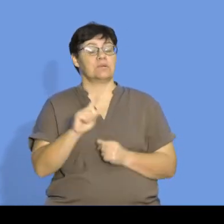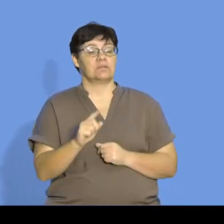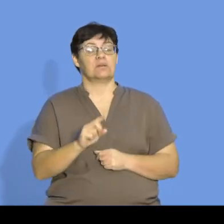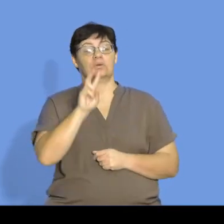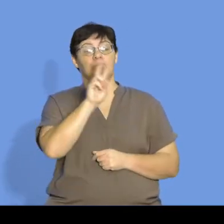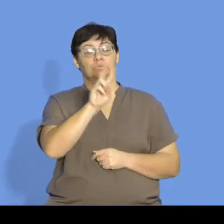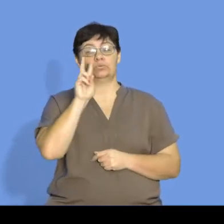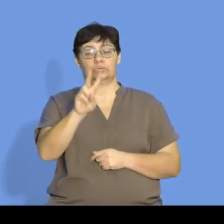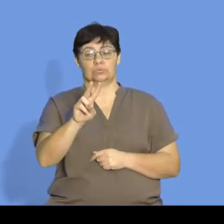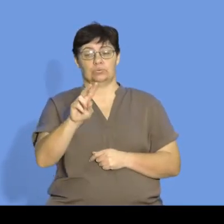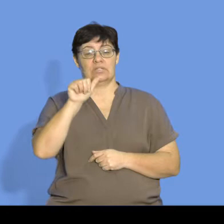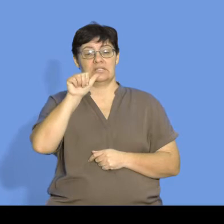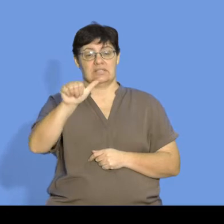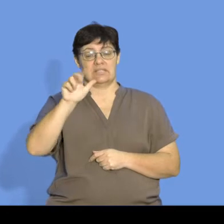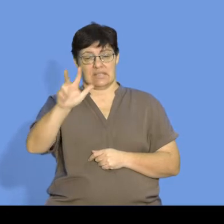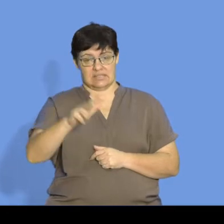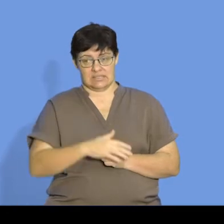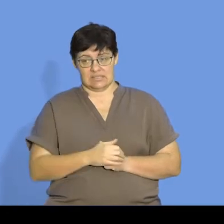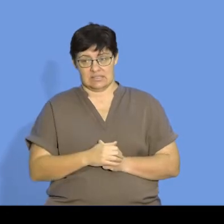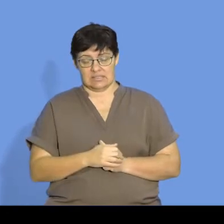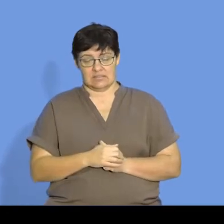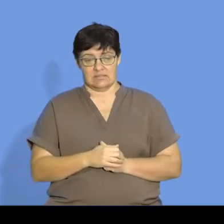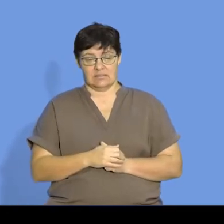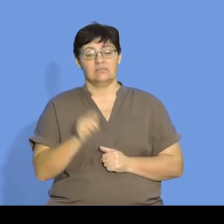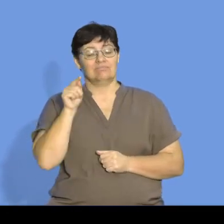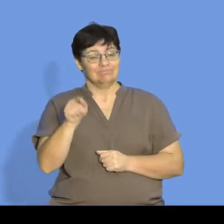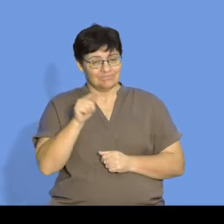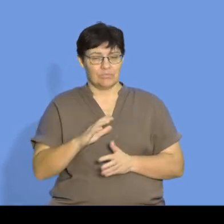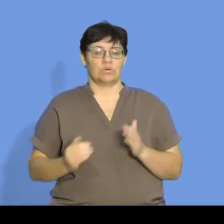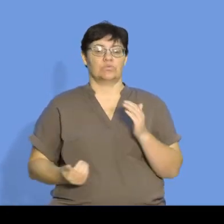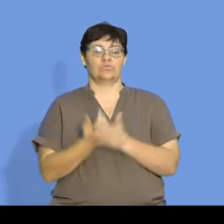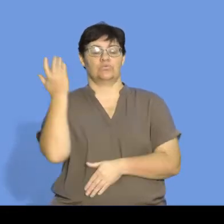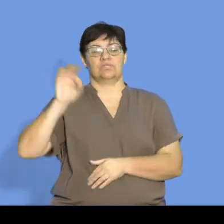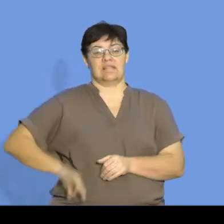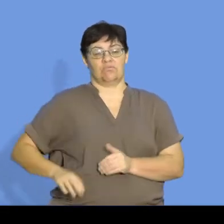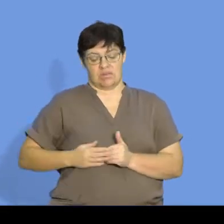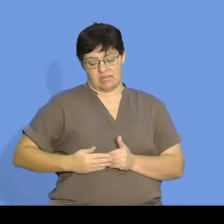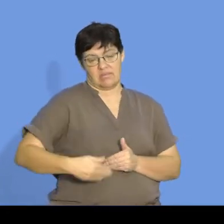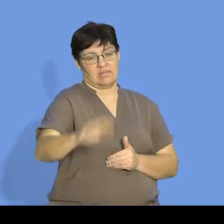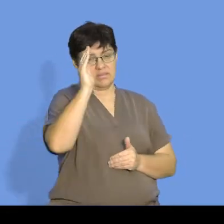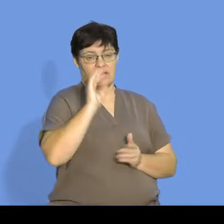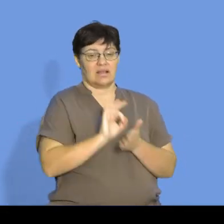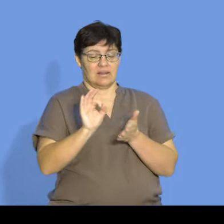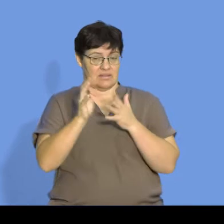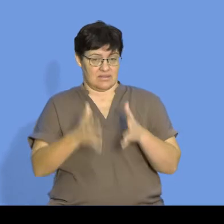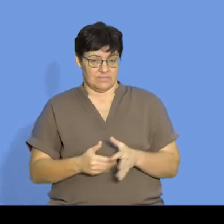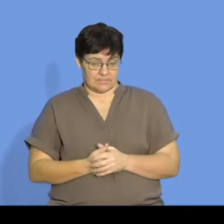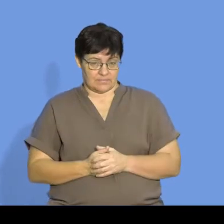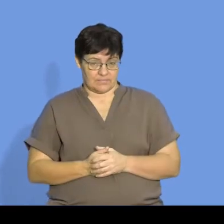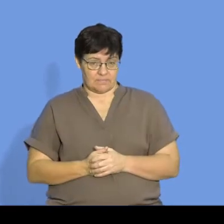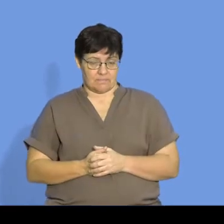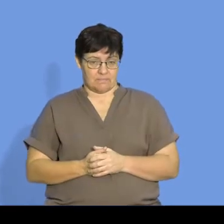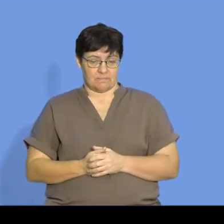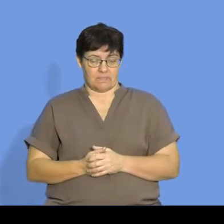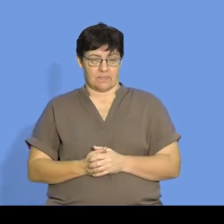will give you a figure of 2268. So this becomes the new salary of